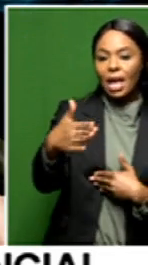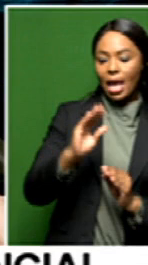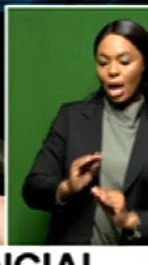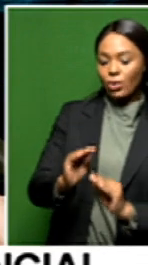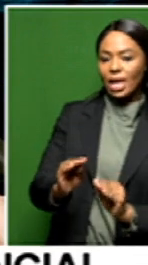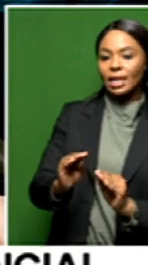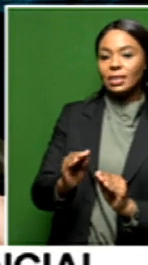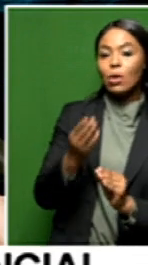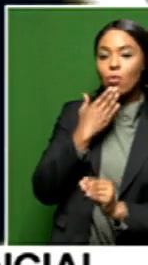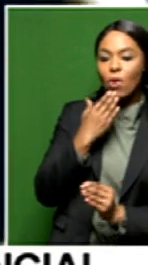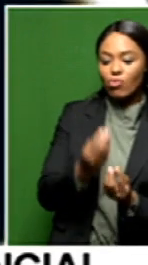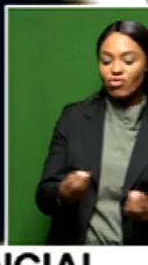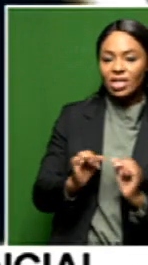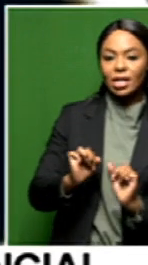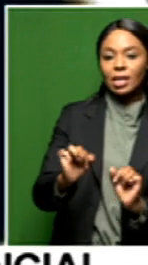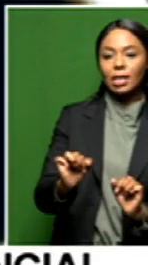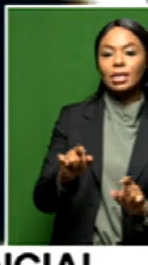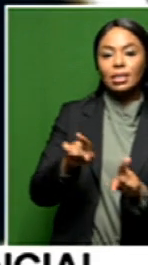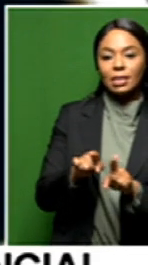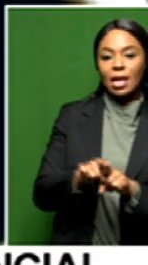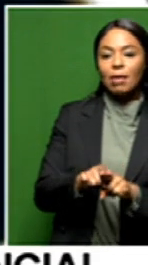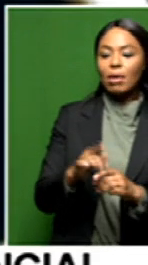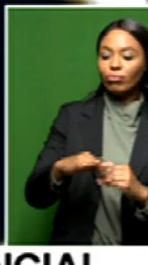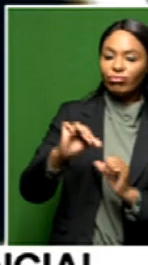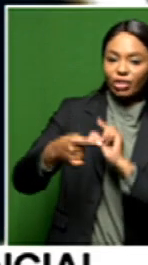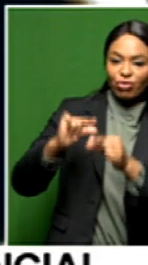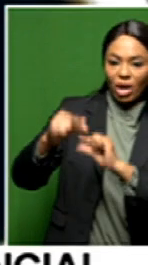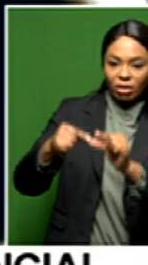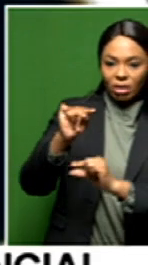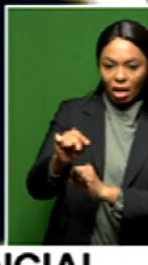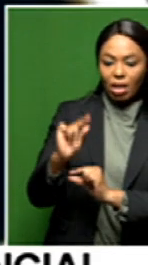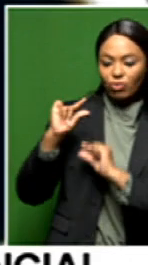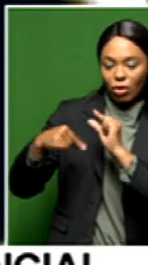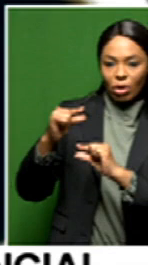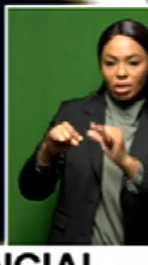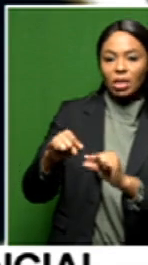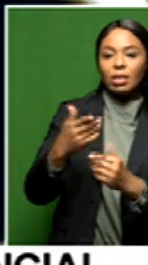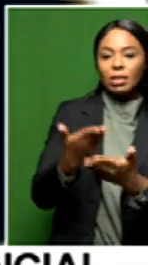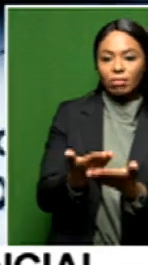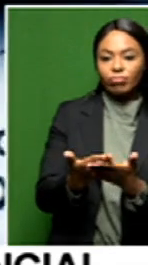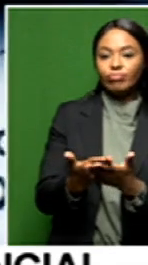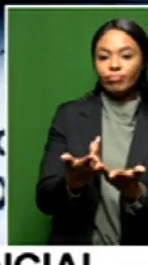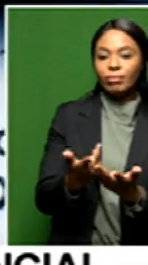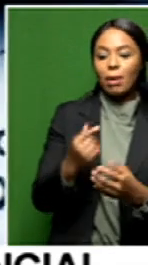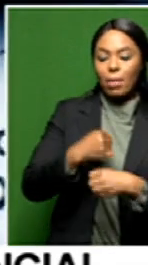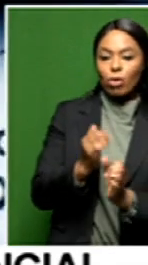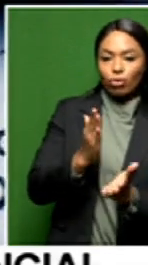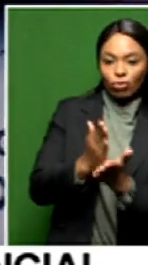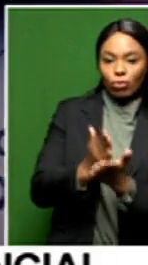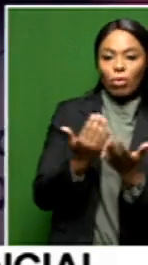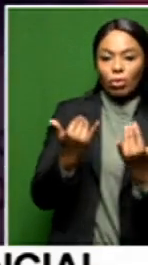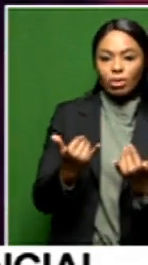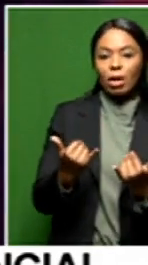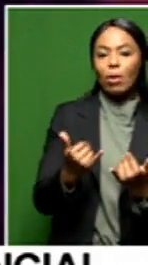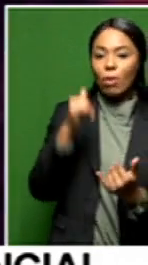having aspiring for more, whether it's gigs, bits, Harvard. We want people to be able to make sure that their